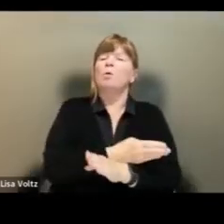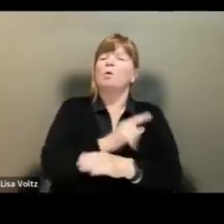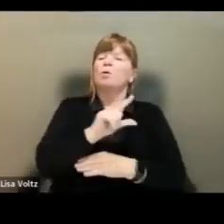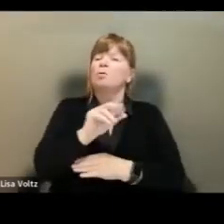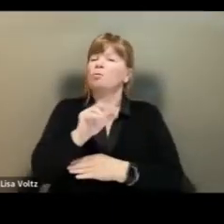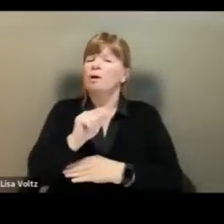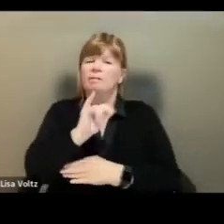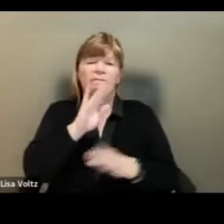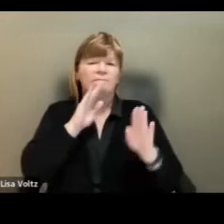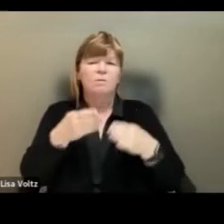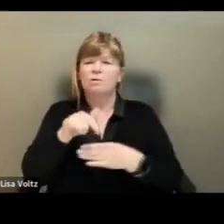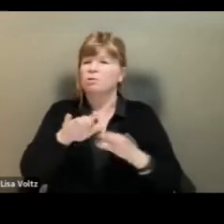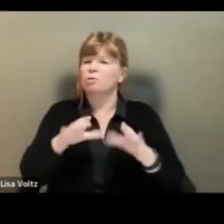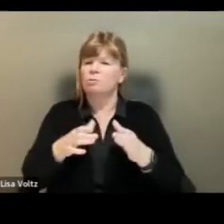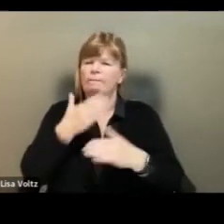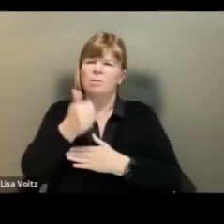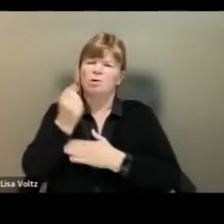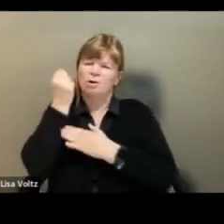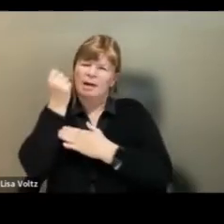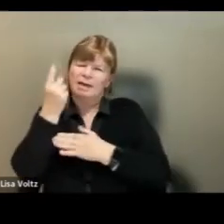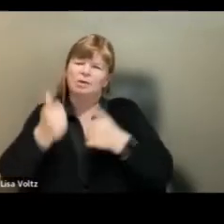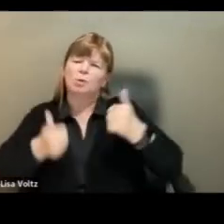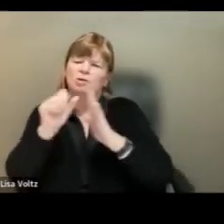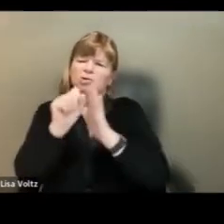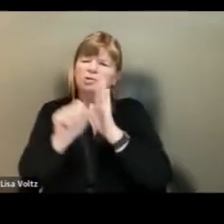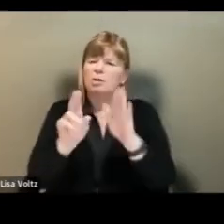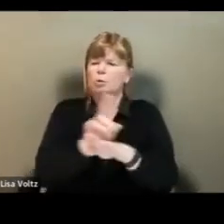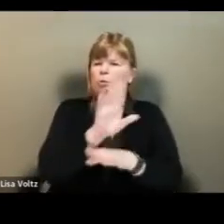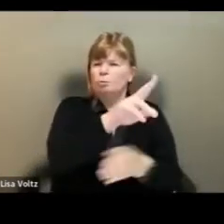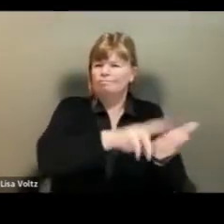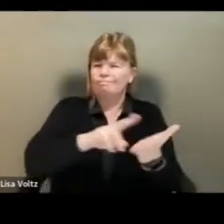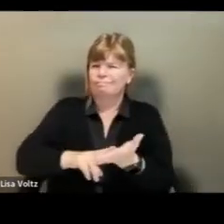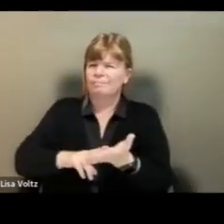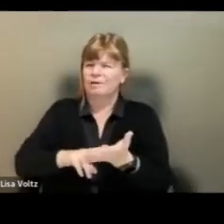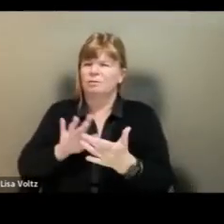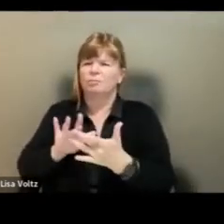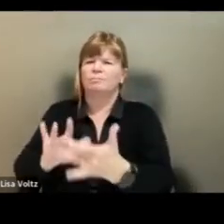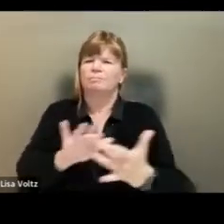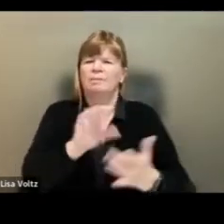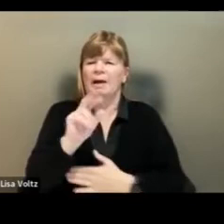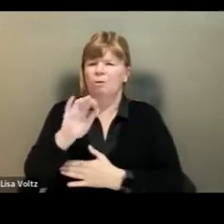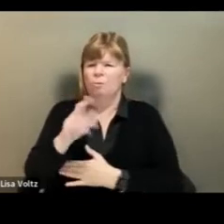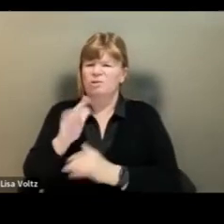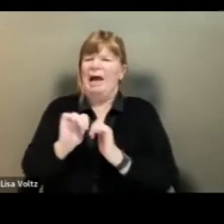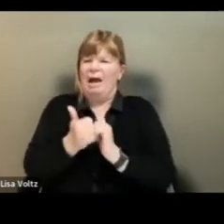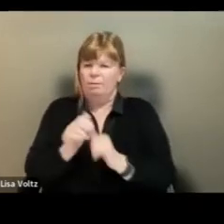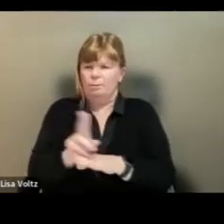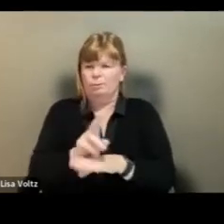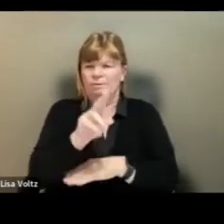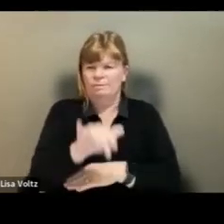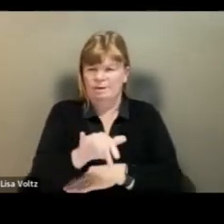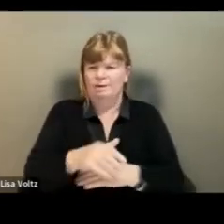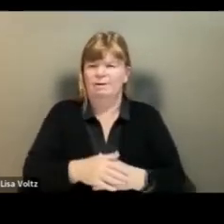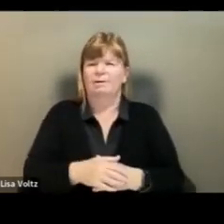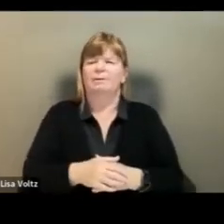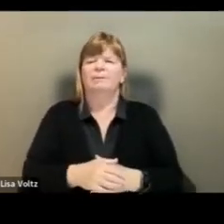group was on better understanding which states were using their registries for outreach and how they were using them. Speaking of that, next